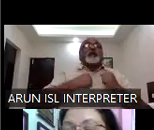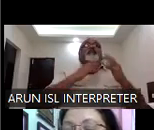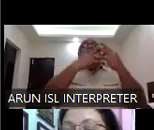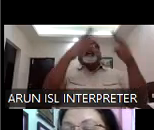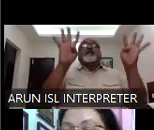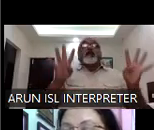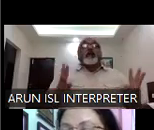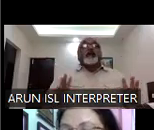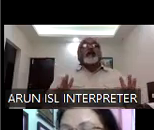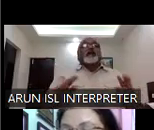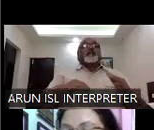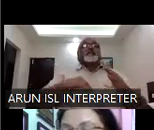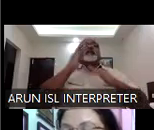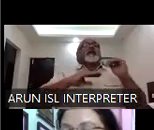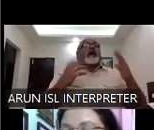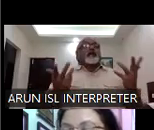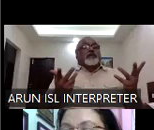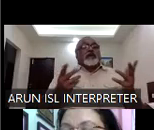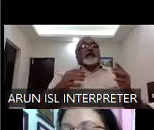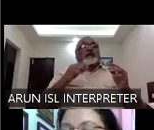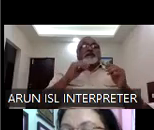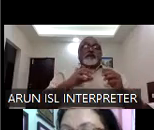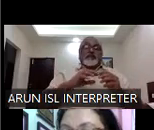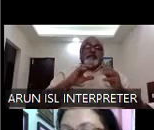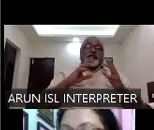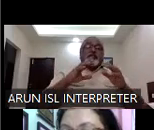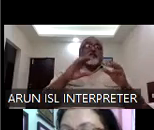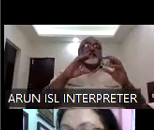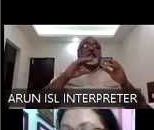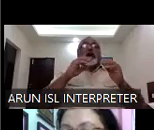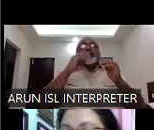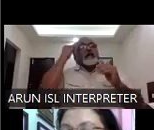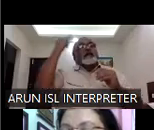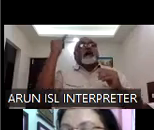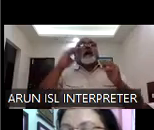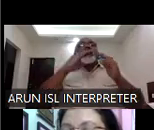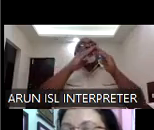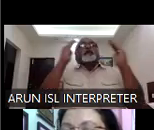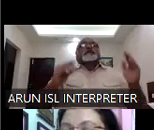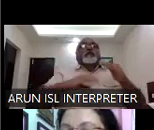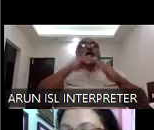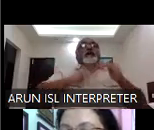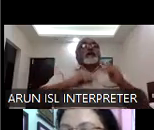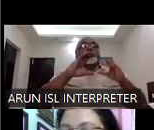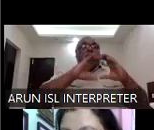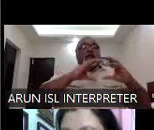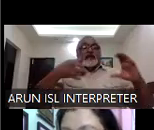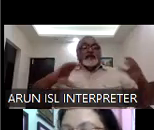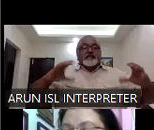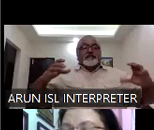If you imagine a house which is built with bricks, okay, now these bricks